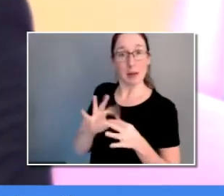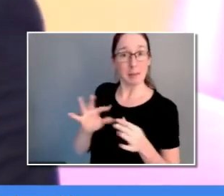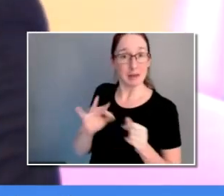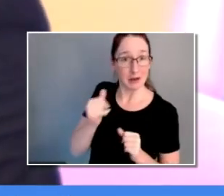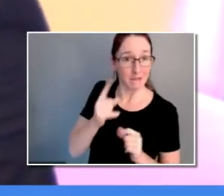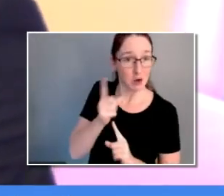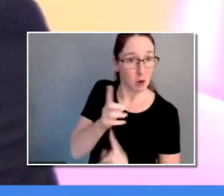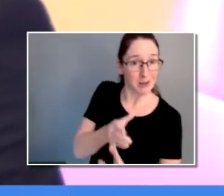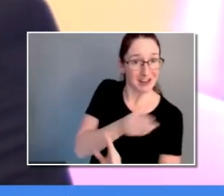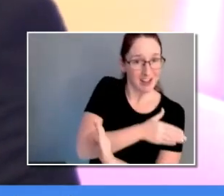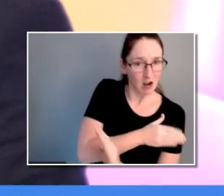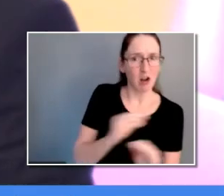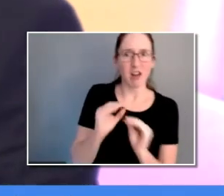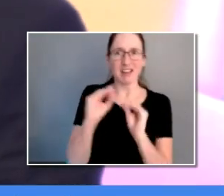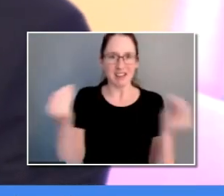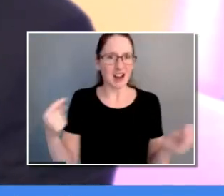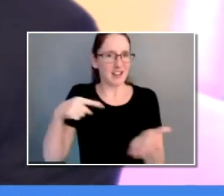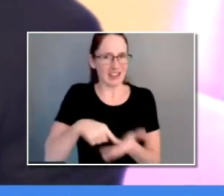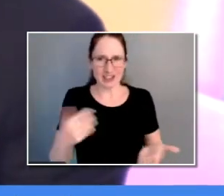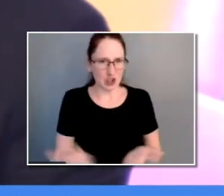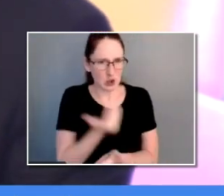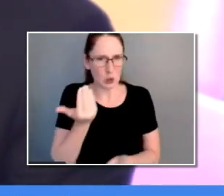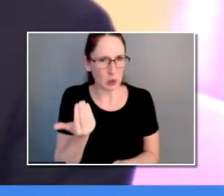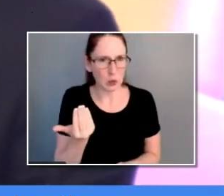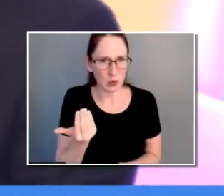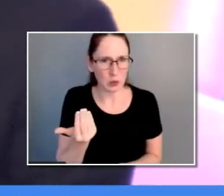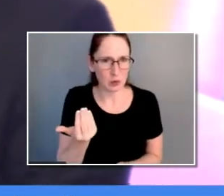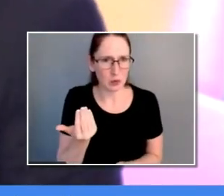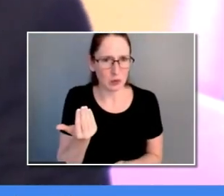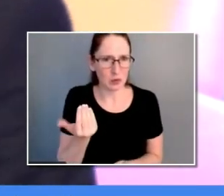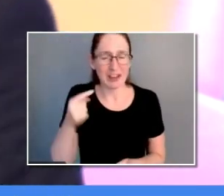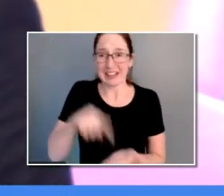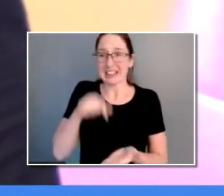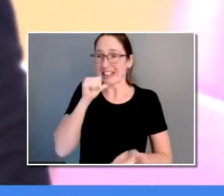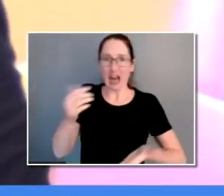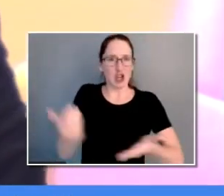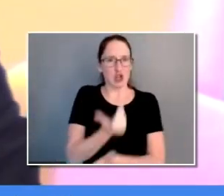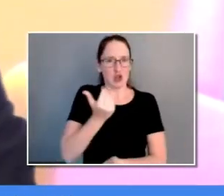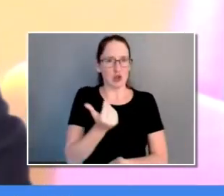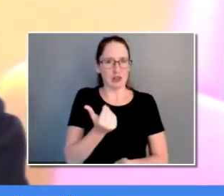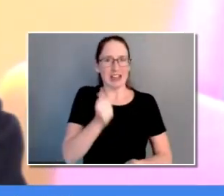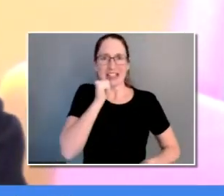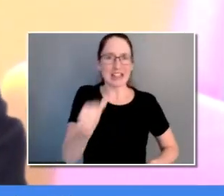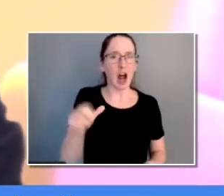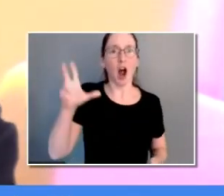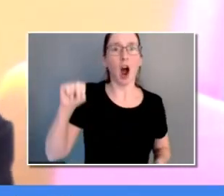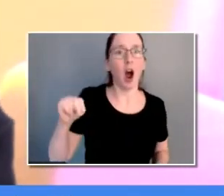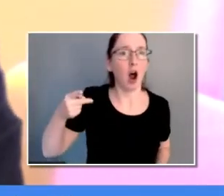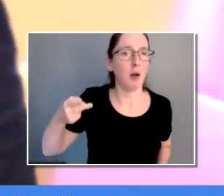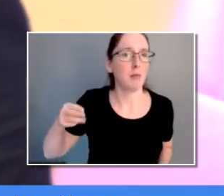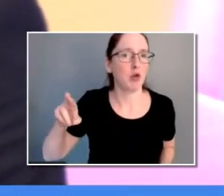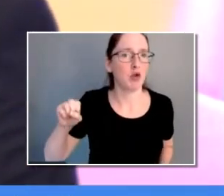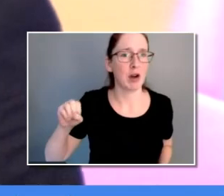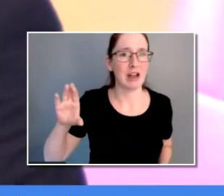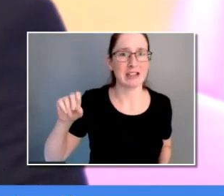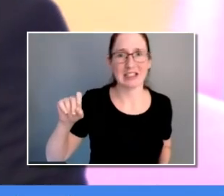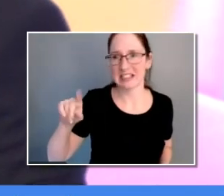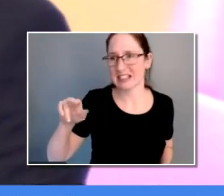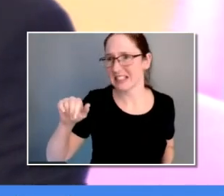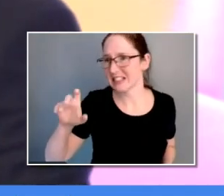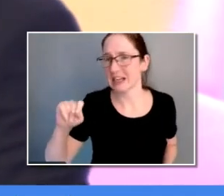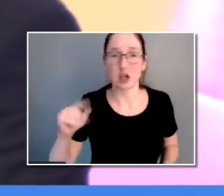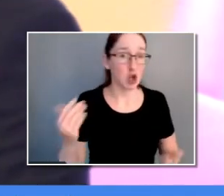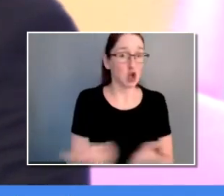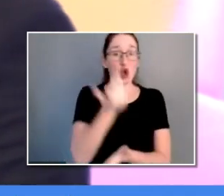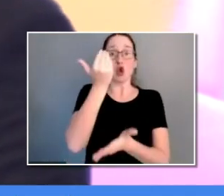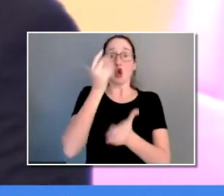ago, that none of this is new. It is not unprecedented. It is not new. It is not original.